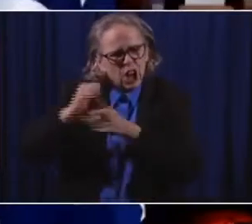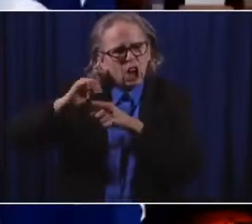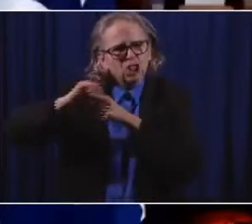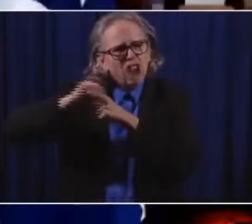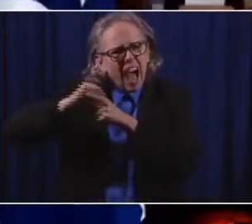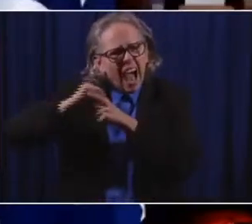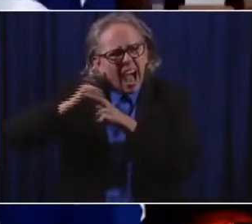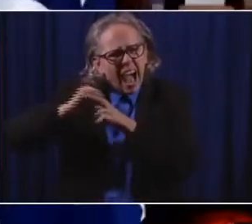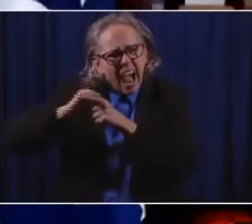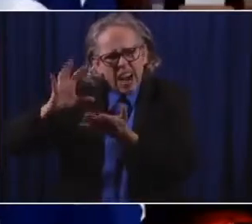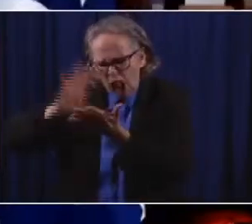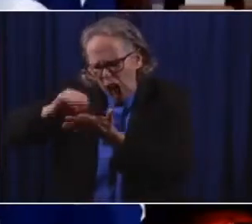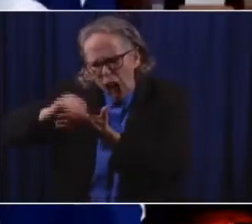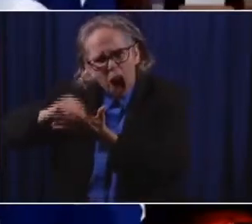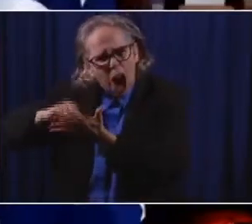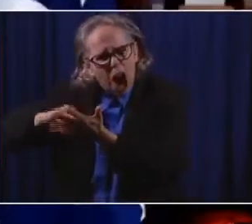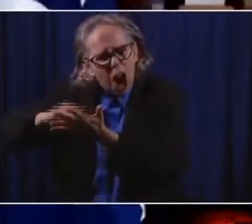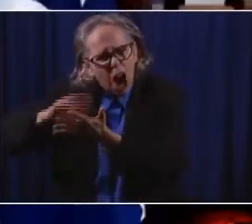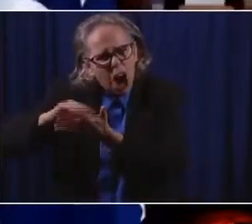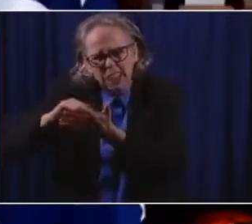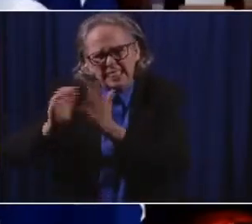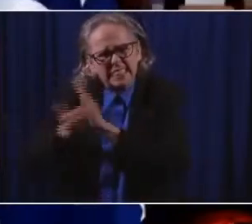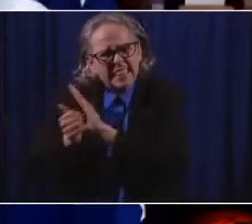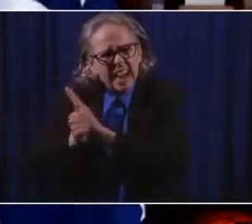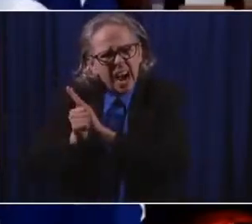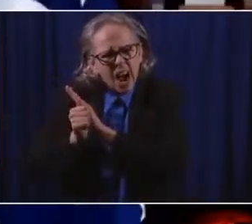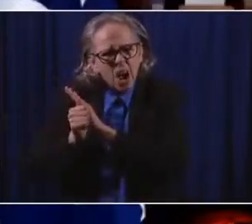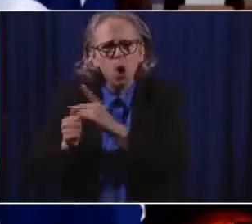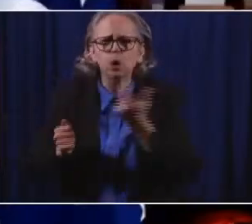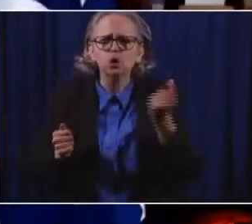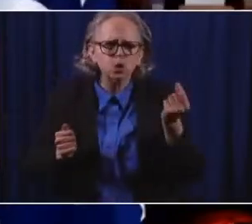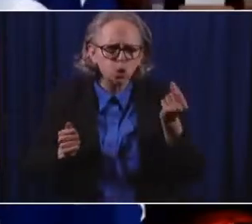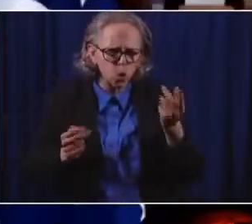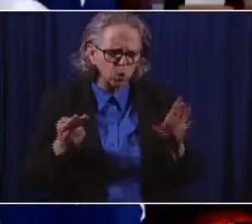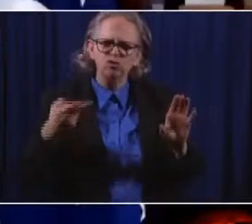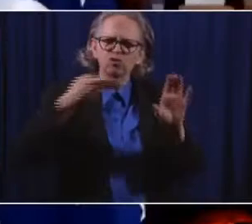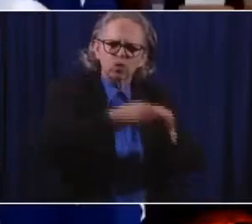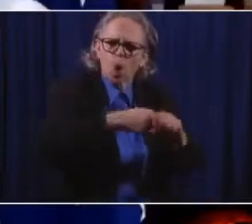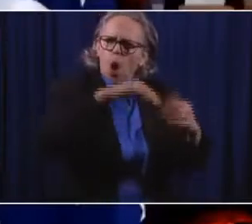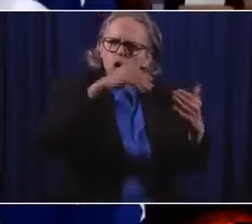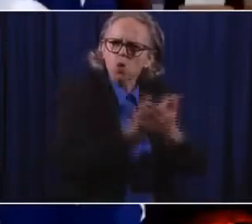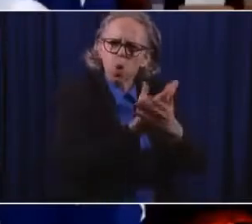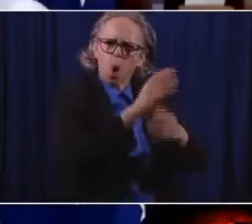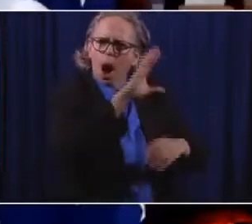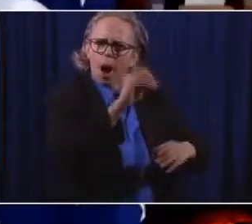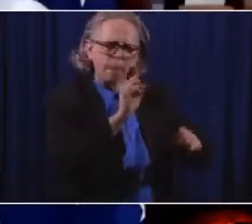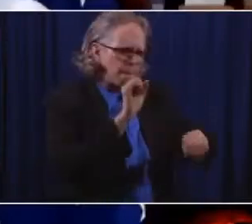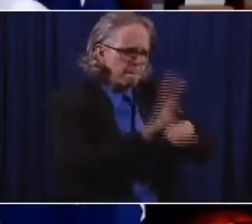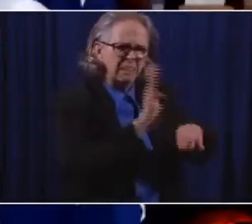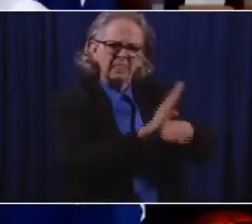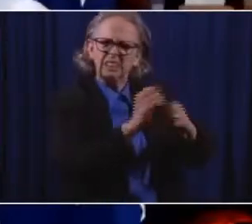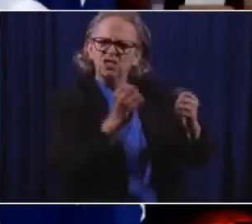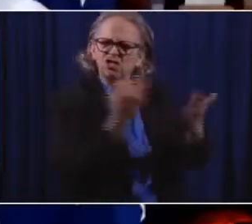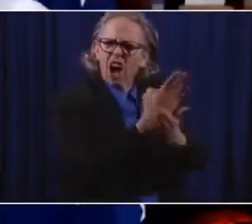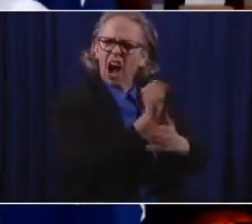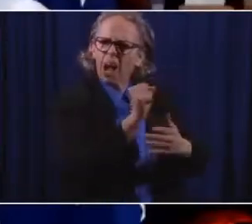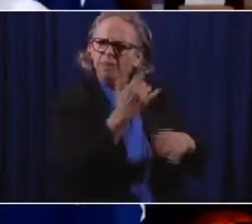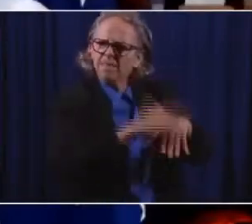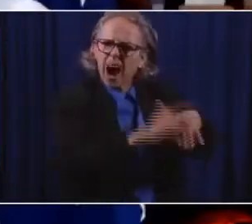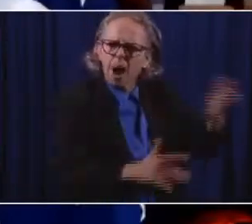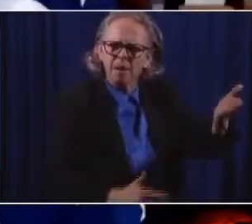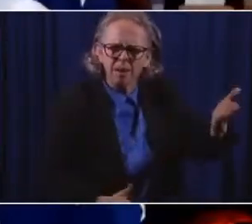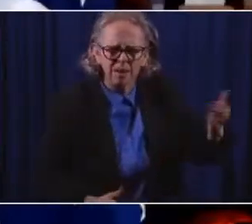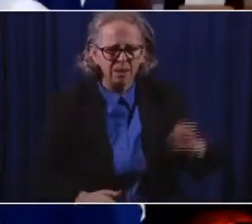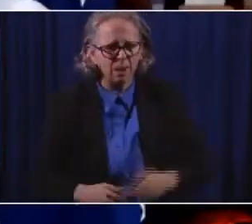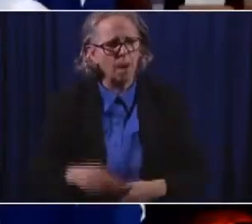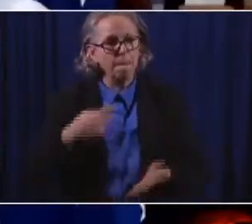hire into one of these new positions as technology is changing the role of those jobs. We will pay up to